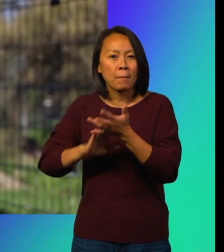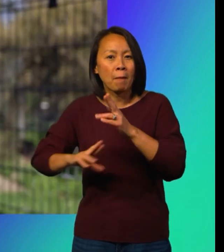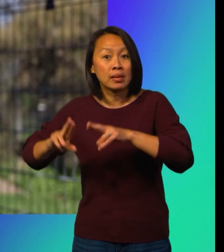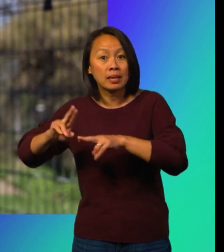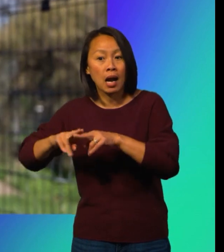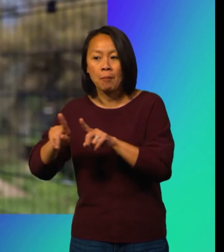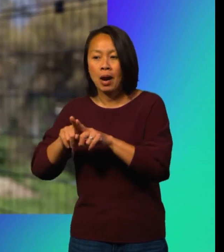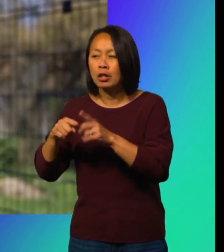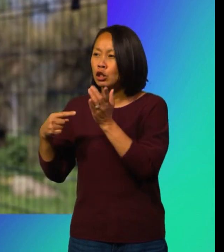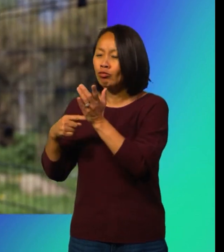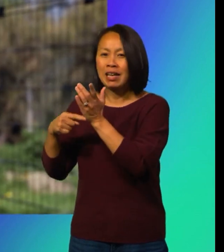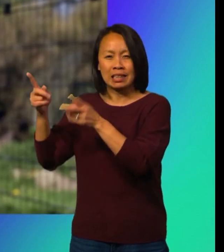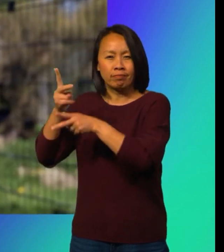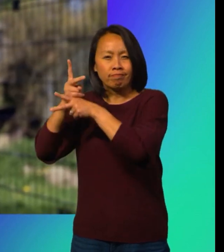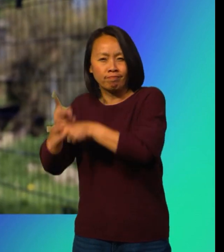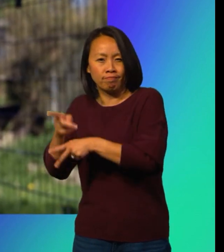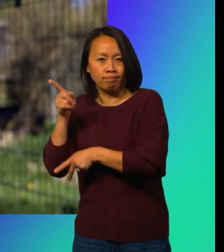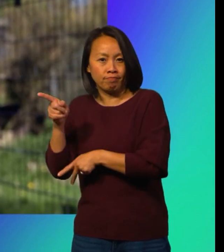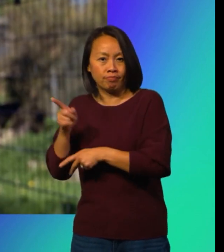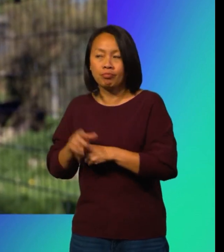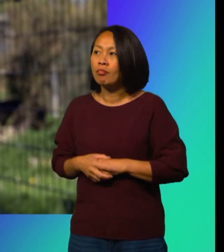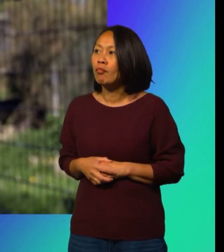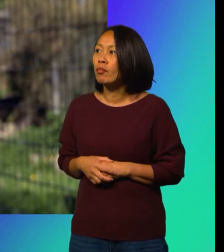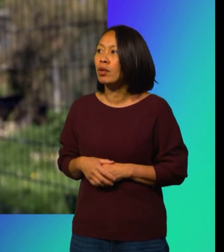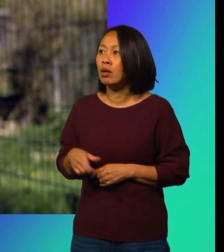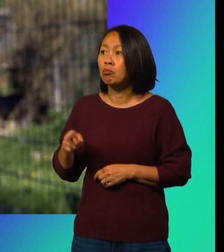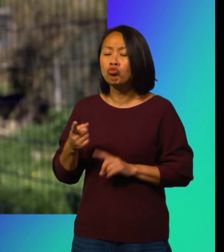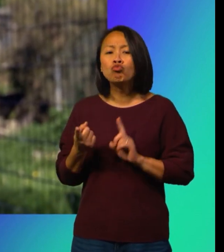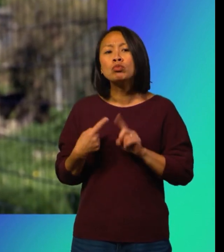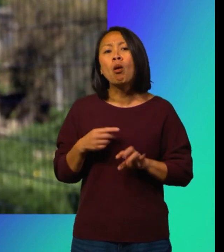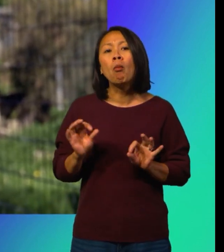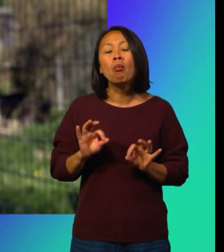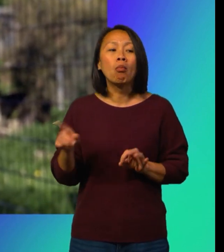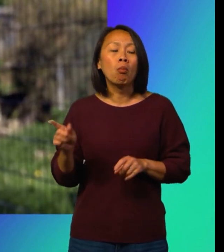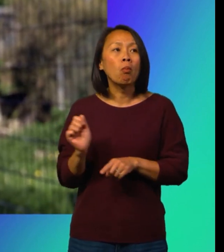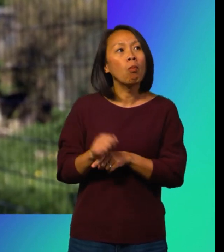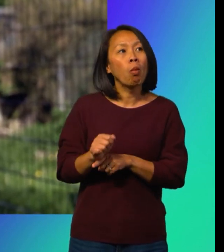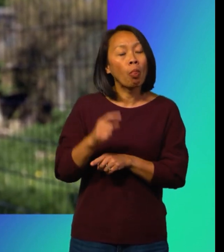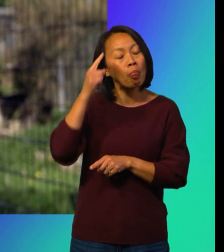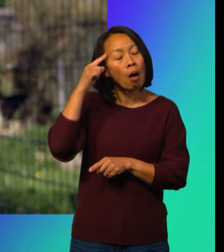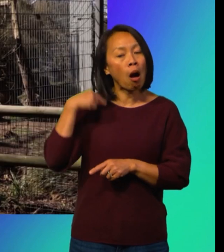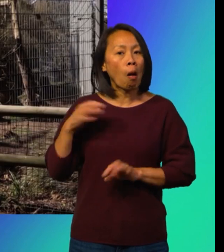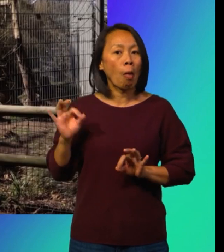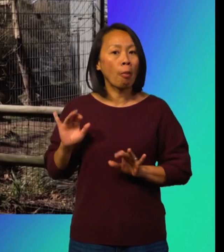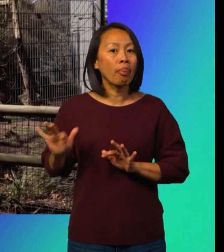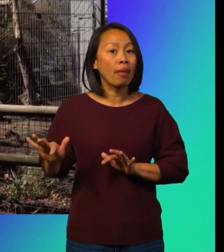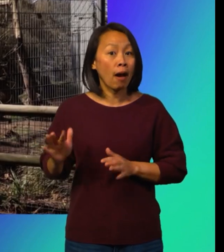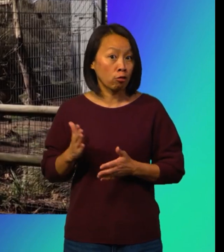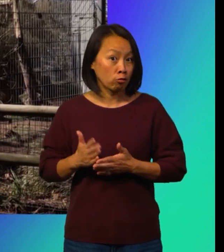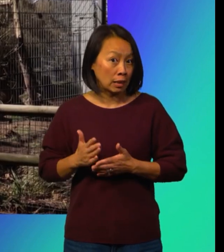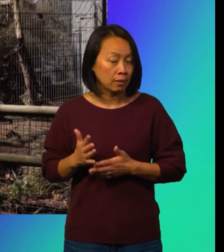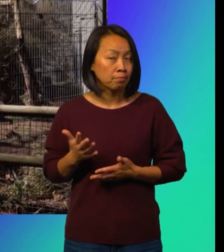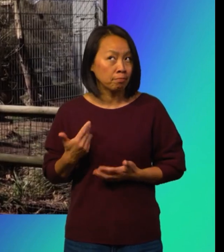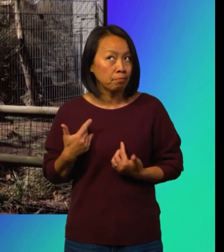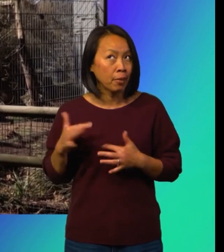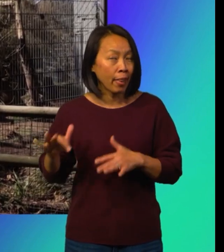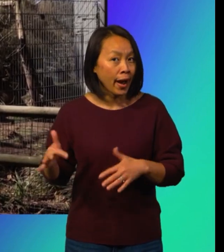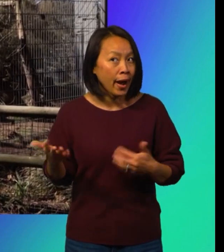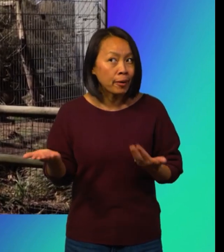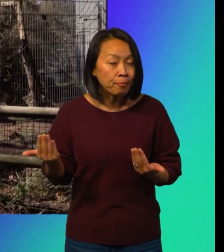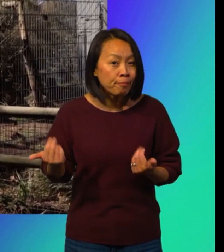respond to me, but she does at least pretend that I'm there occasionally. Since she was born, she's